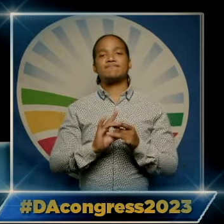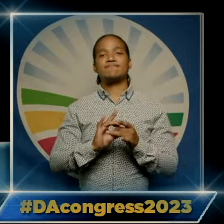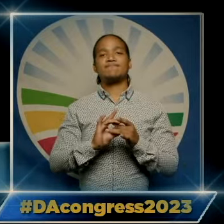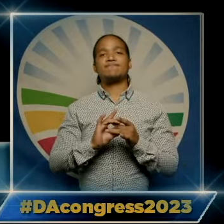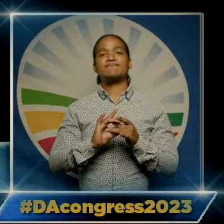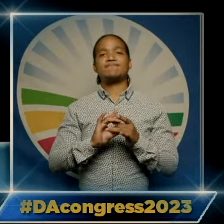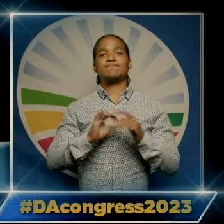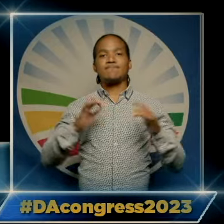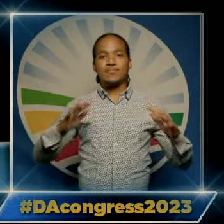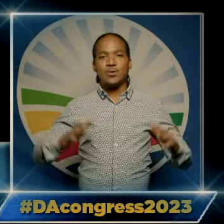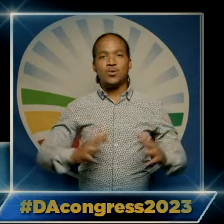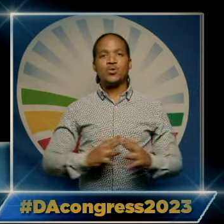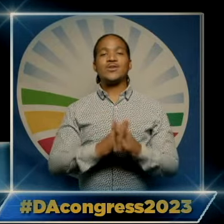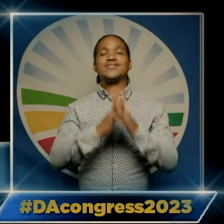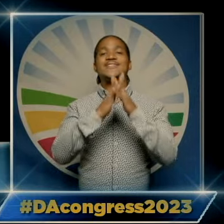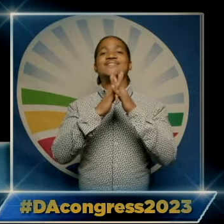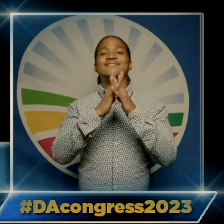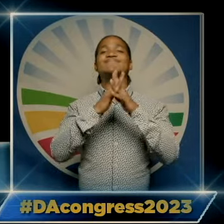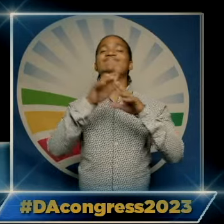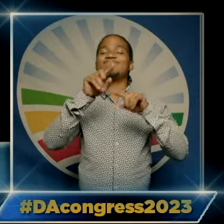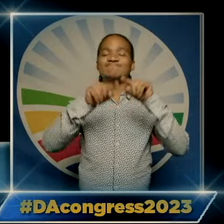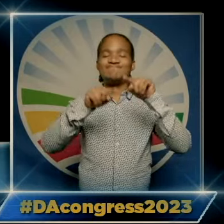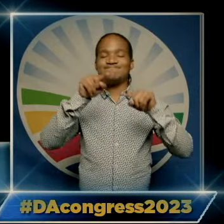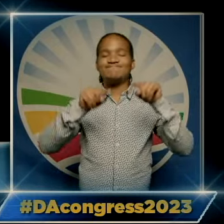united in our diversity.